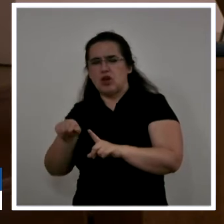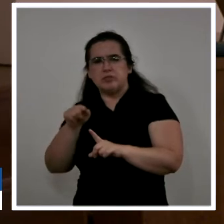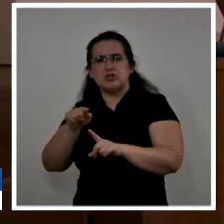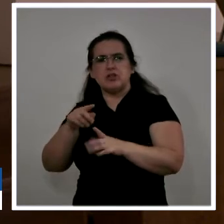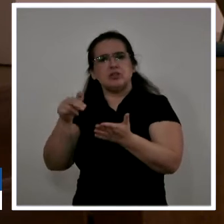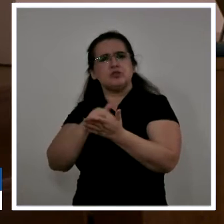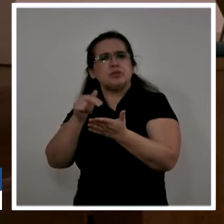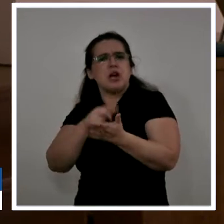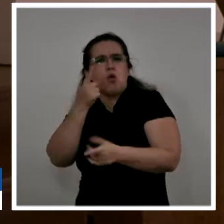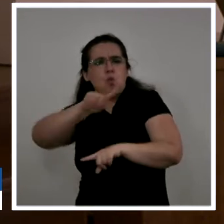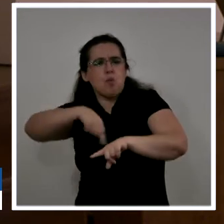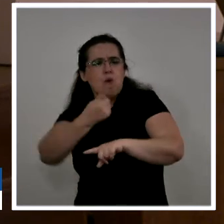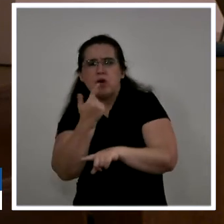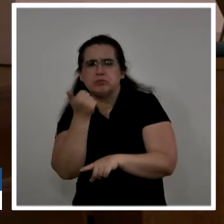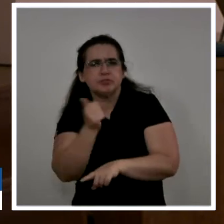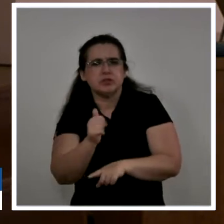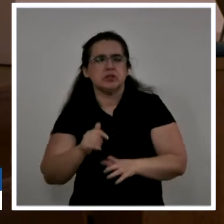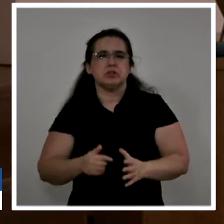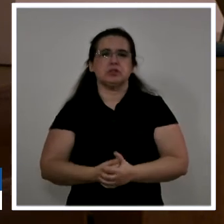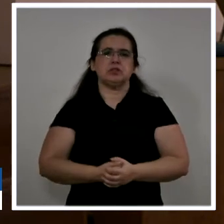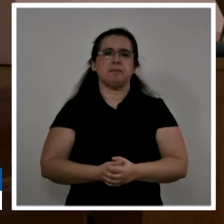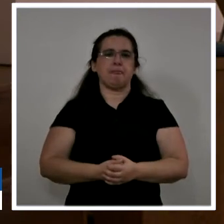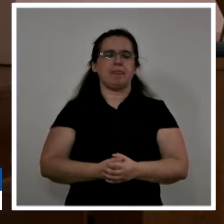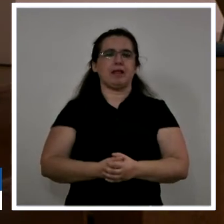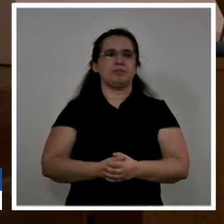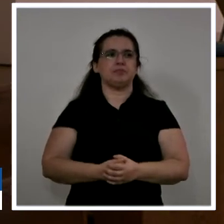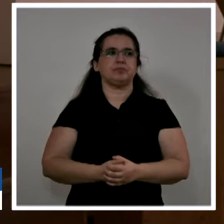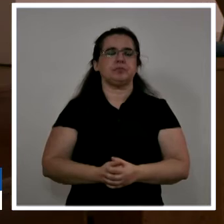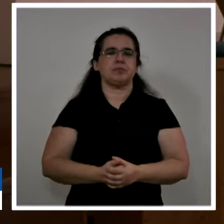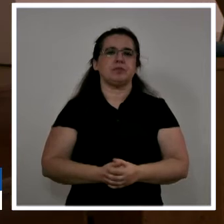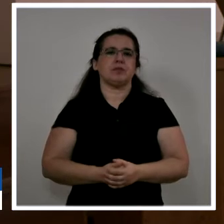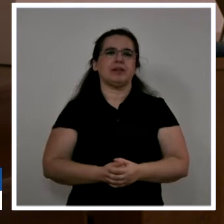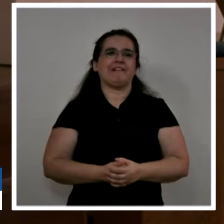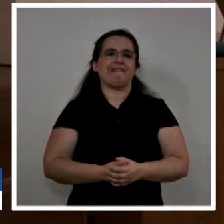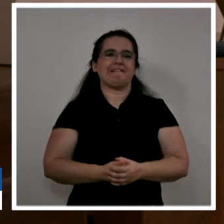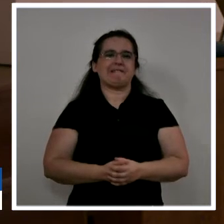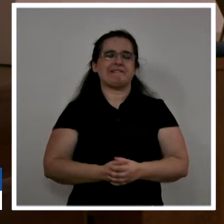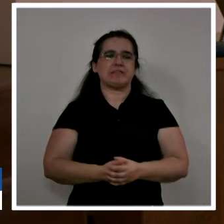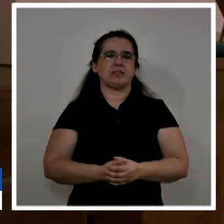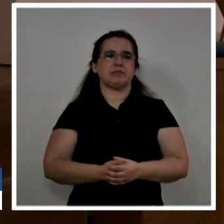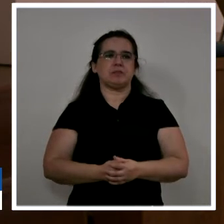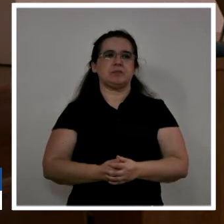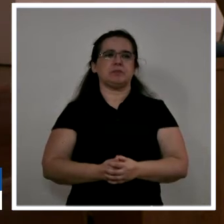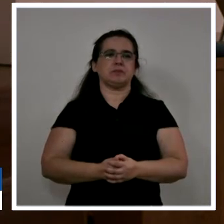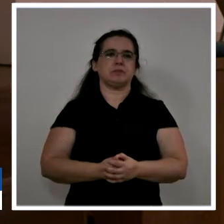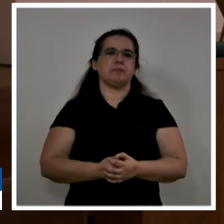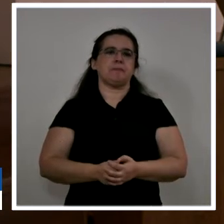hora?" "Watch and pray, lest you enter into temptation. The spirit is